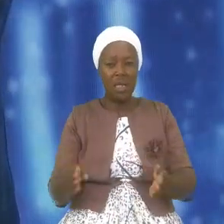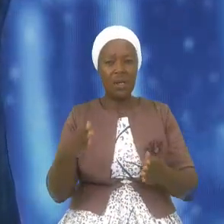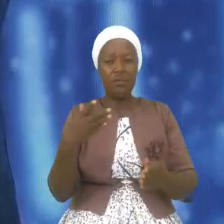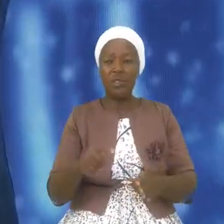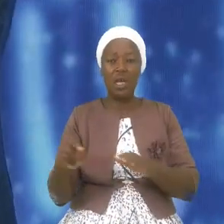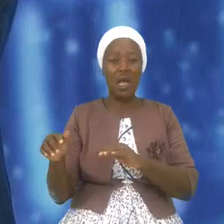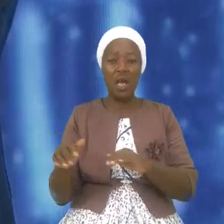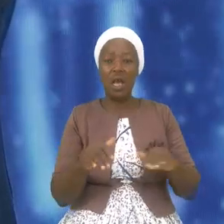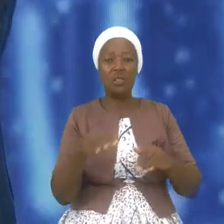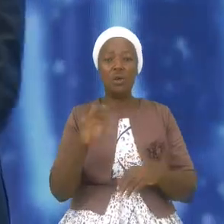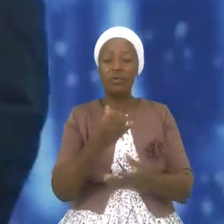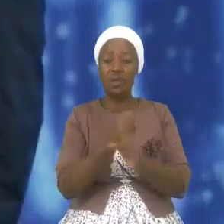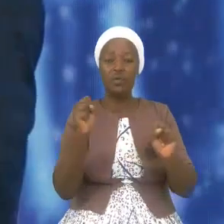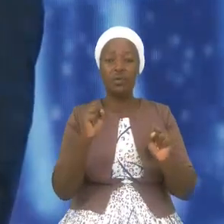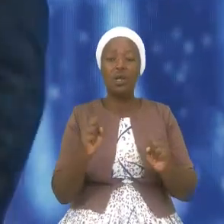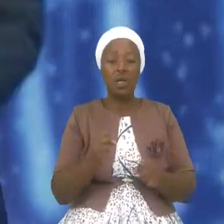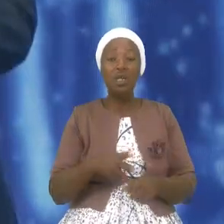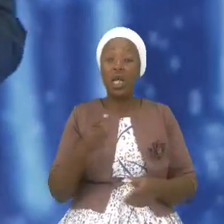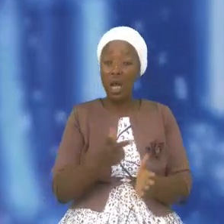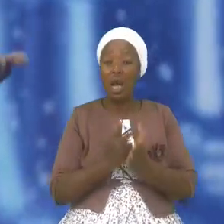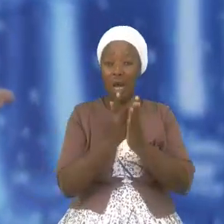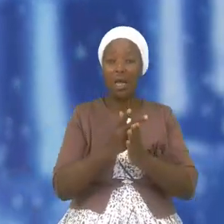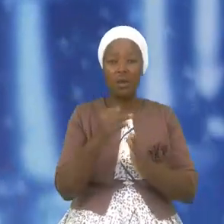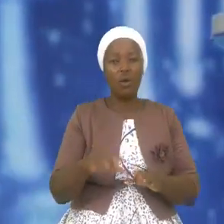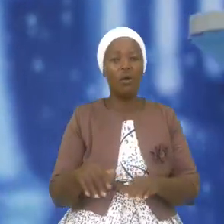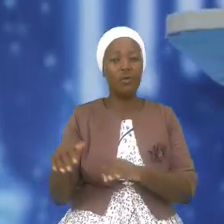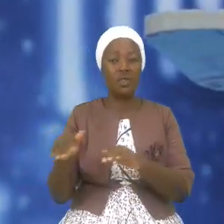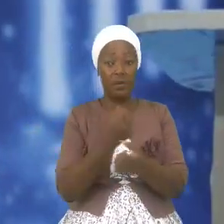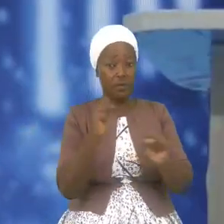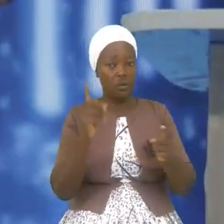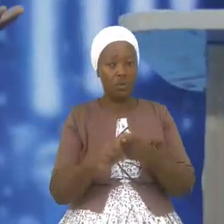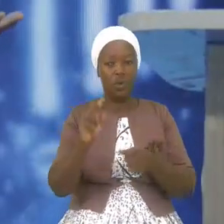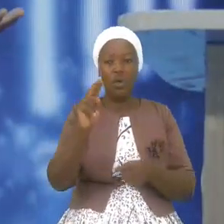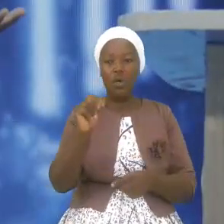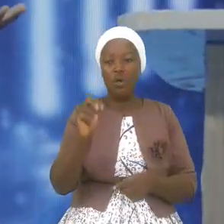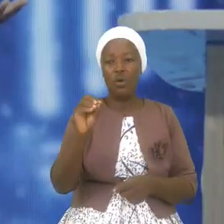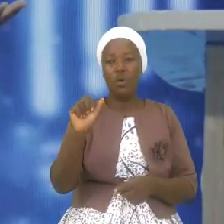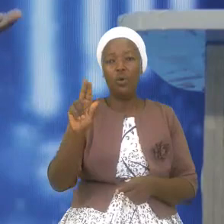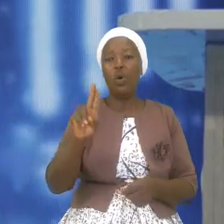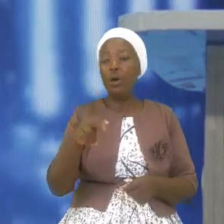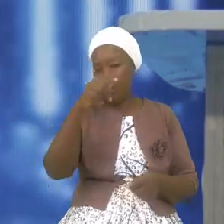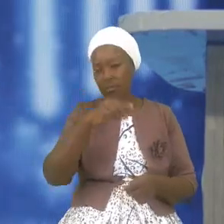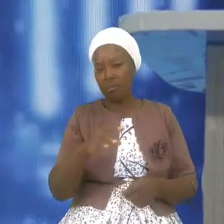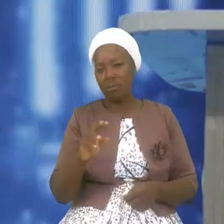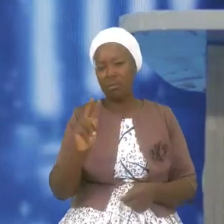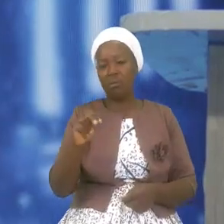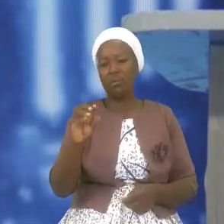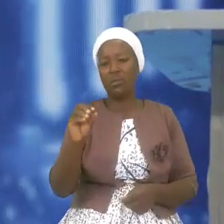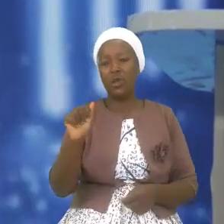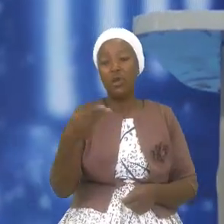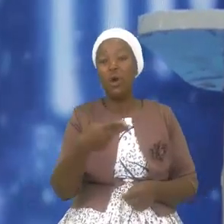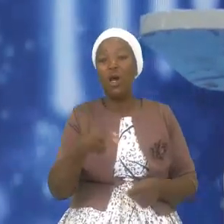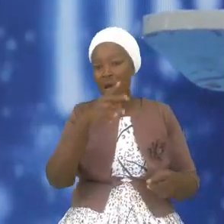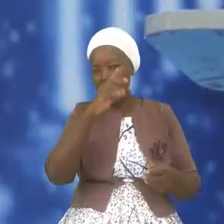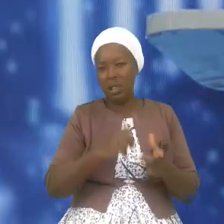was weighed and found worthy. And Abel, and Abraham, and Moses,